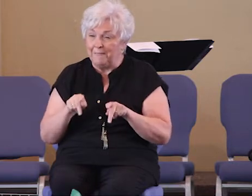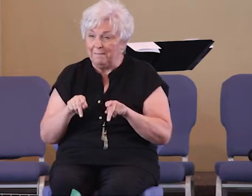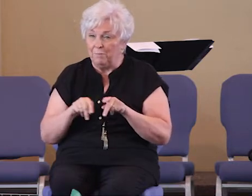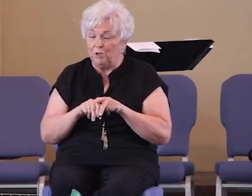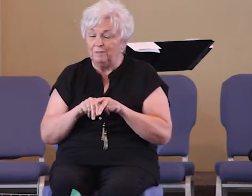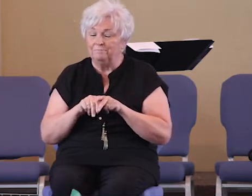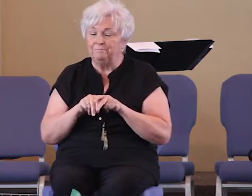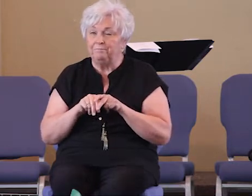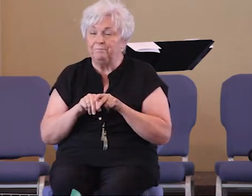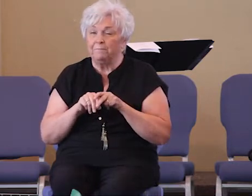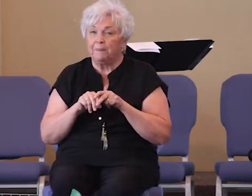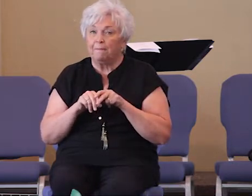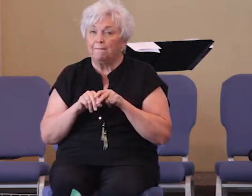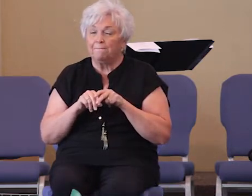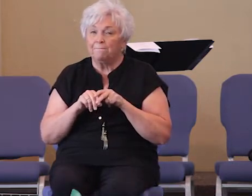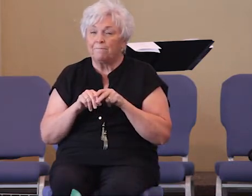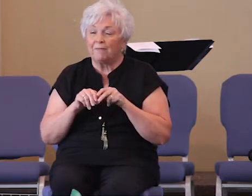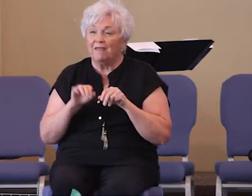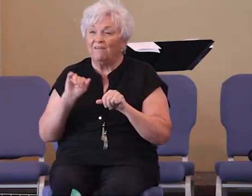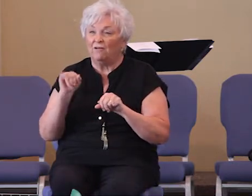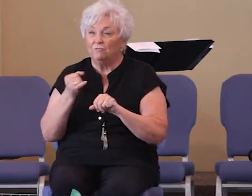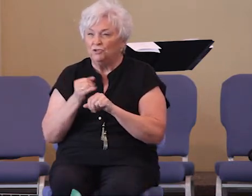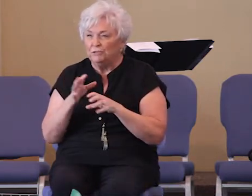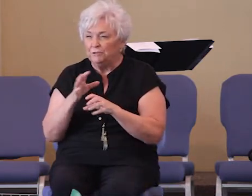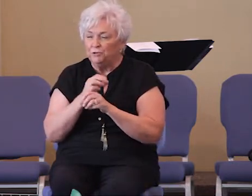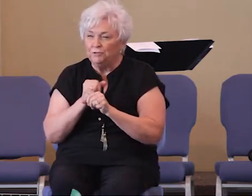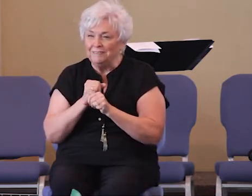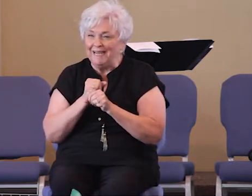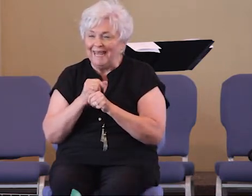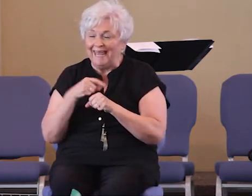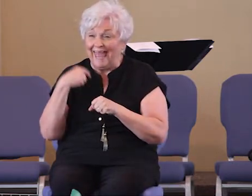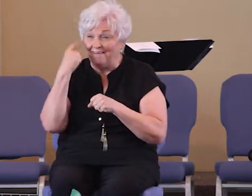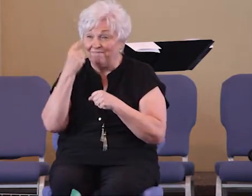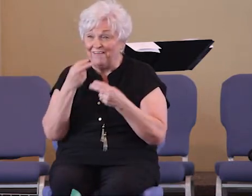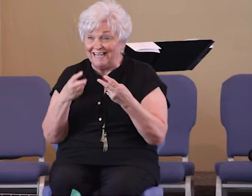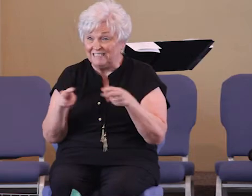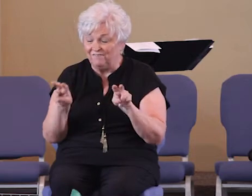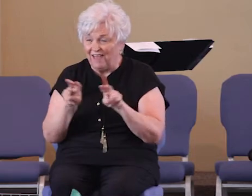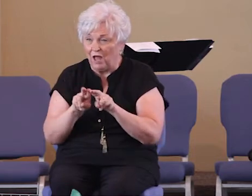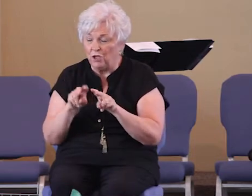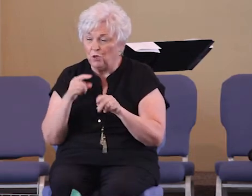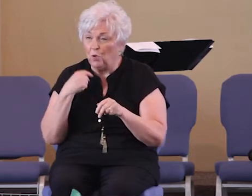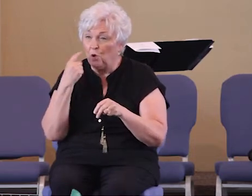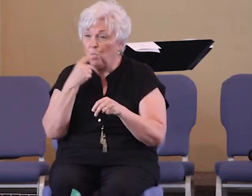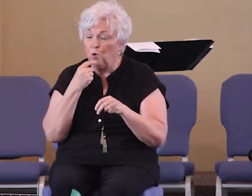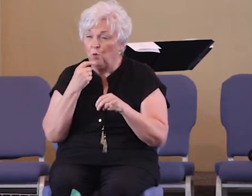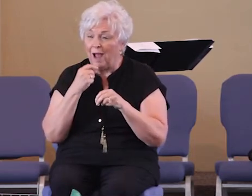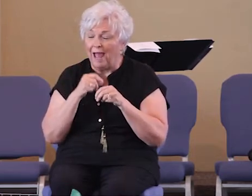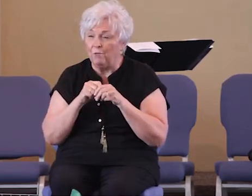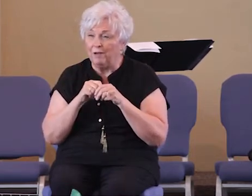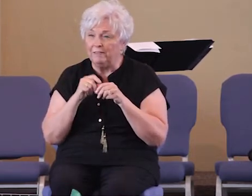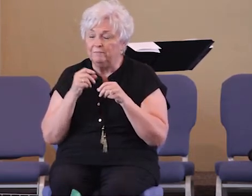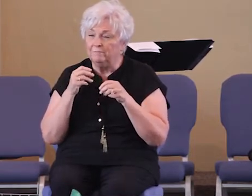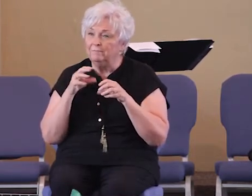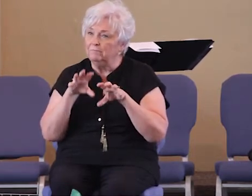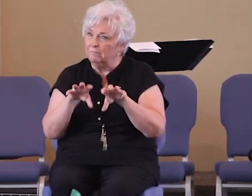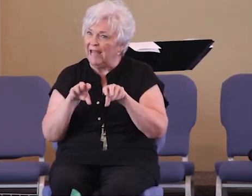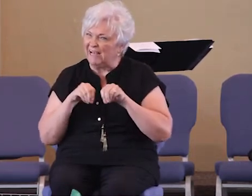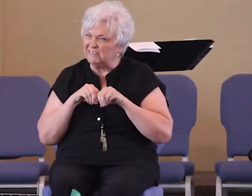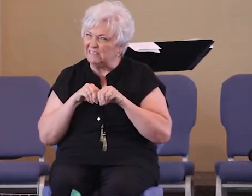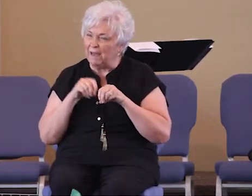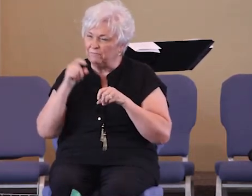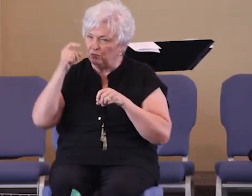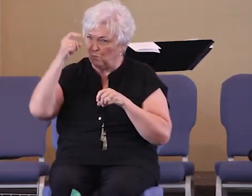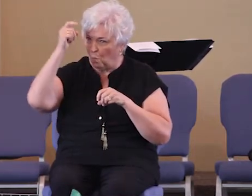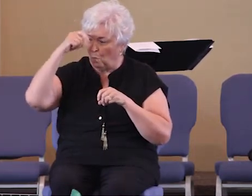just to take at face value, who I would blow off because I wouldn't think that they would have any